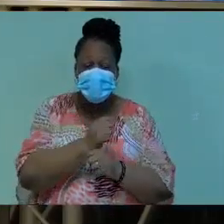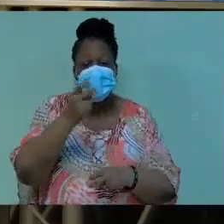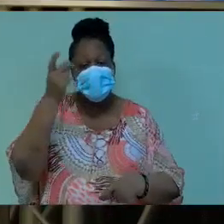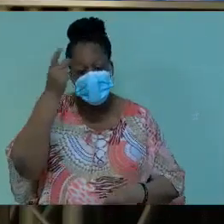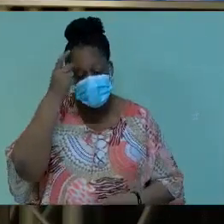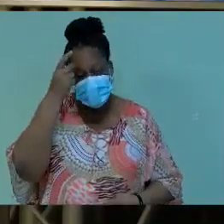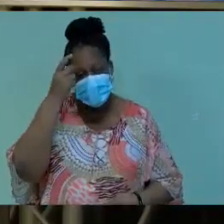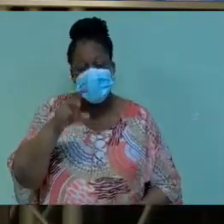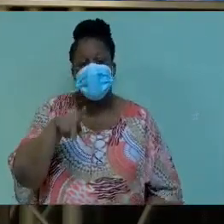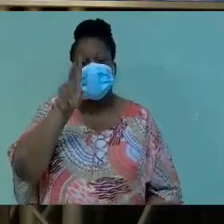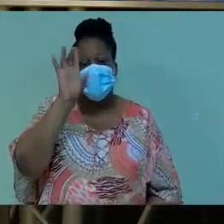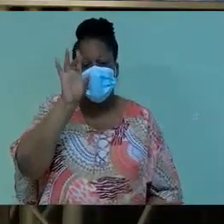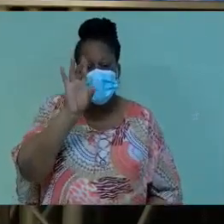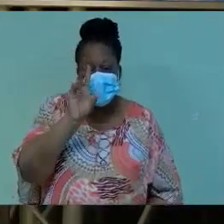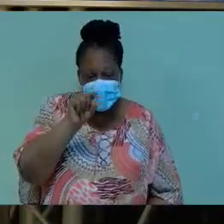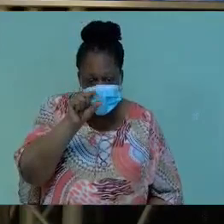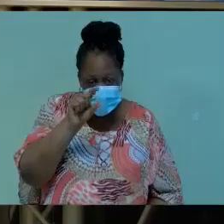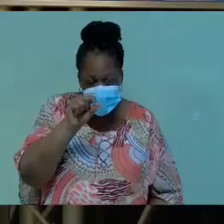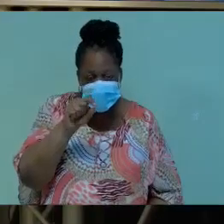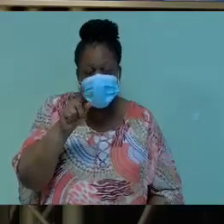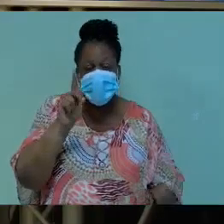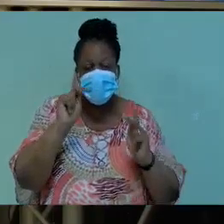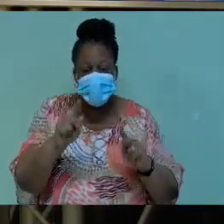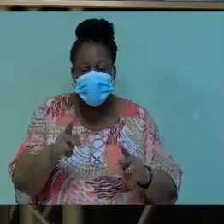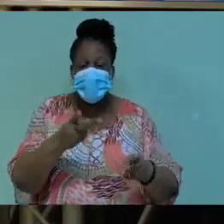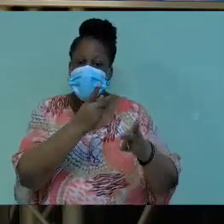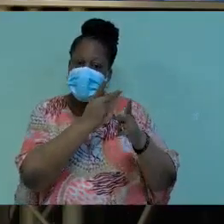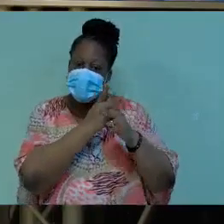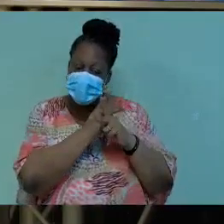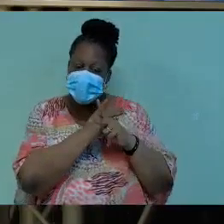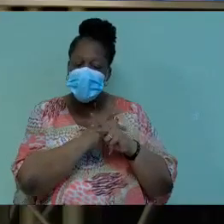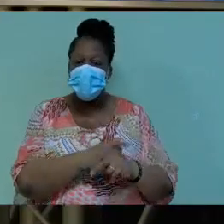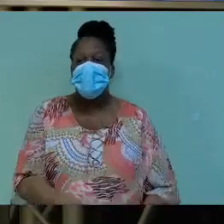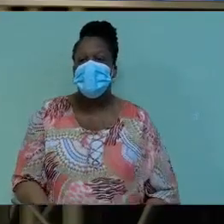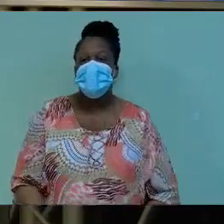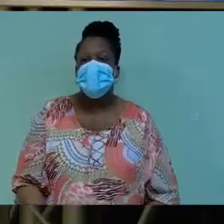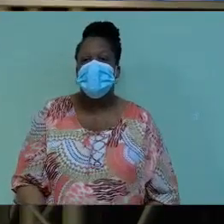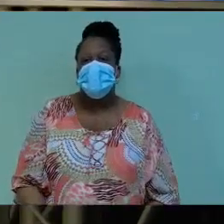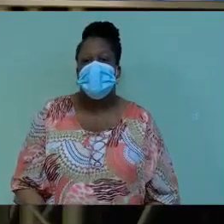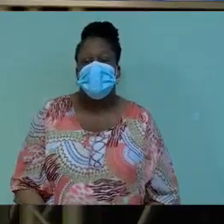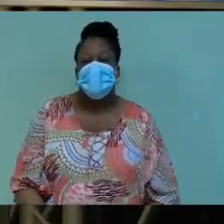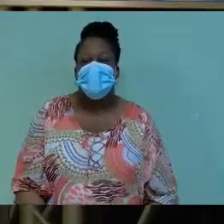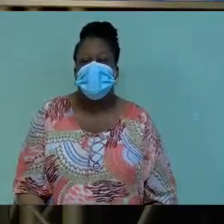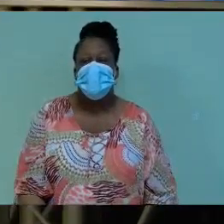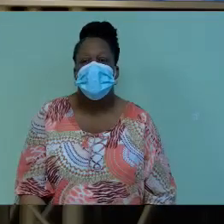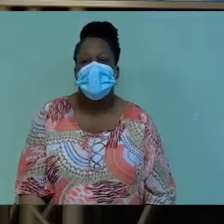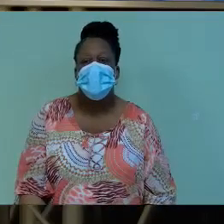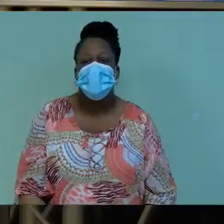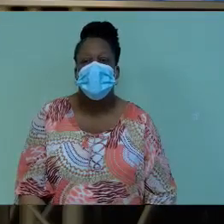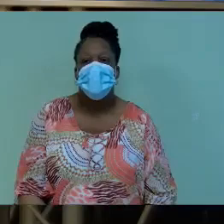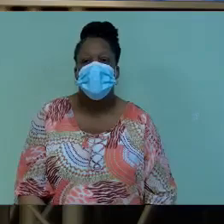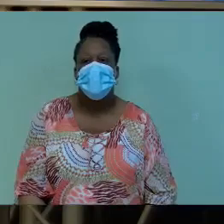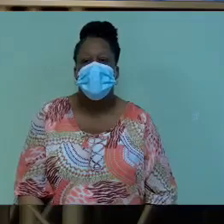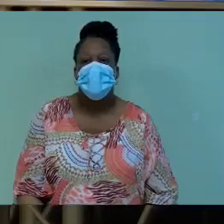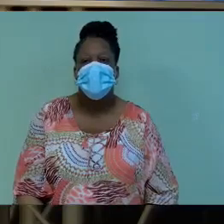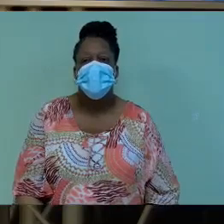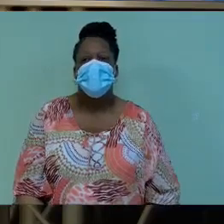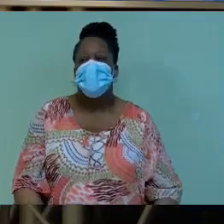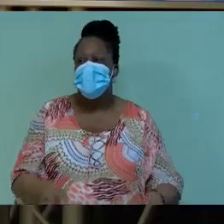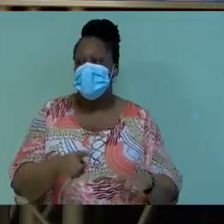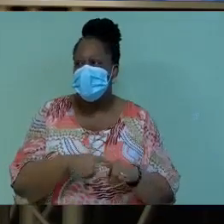20 persons would be protected. But herd immunity is actually an epidemiological phenomenon that refers to